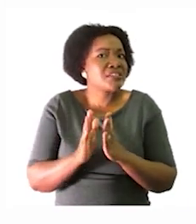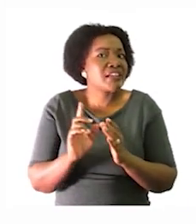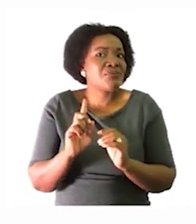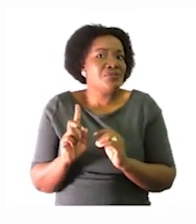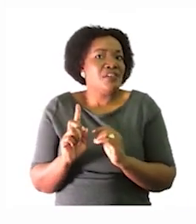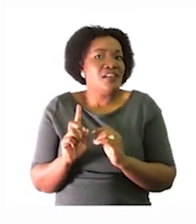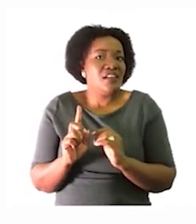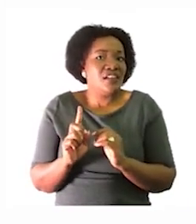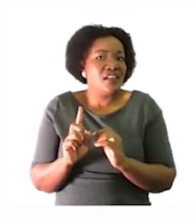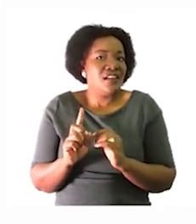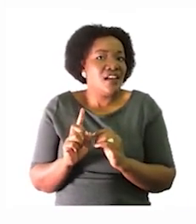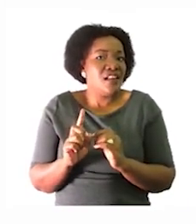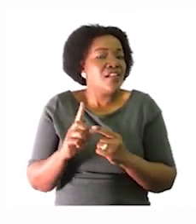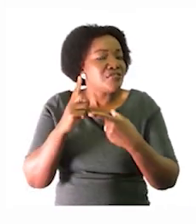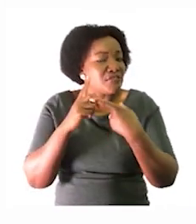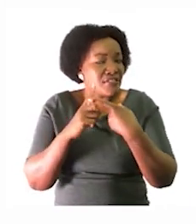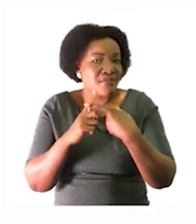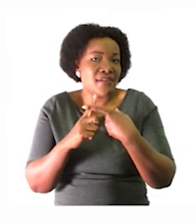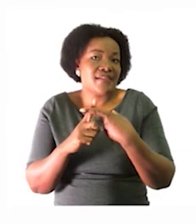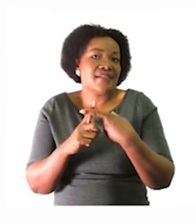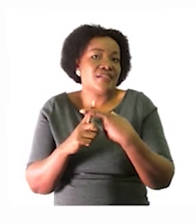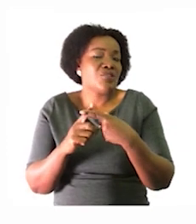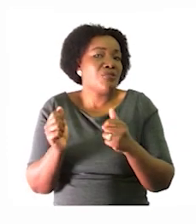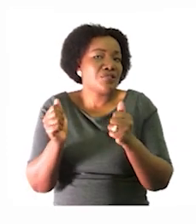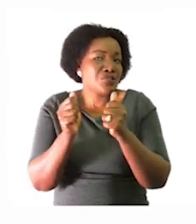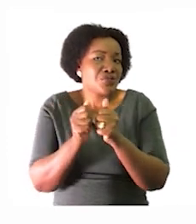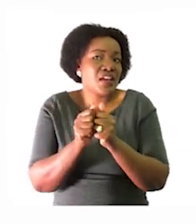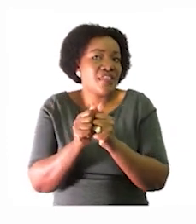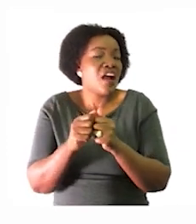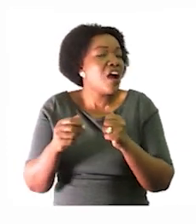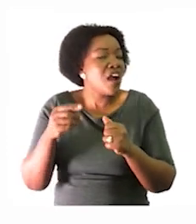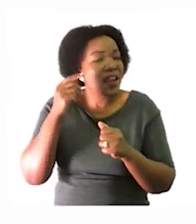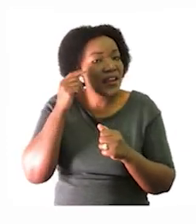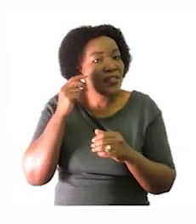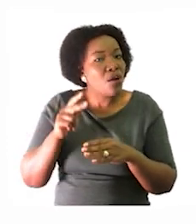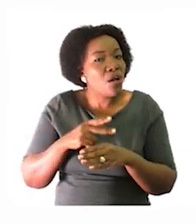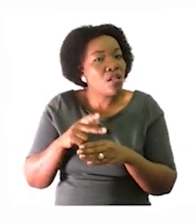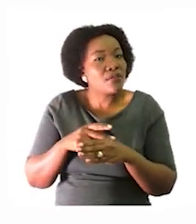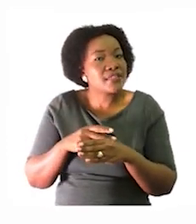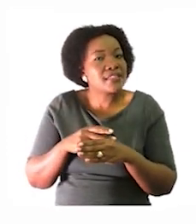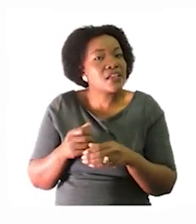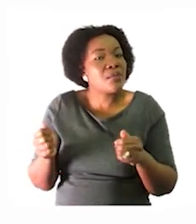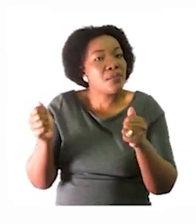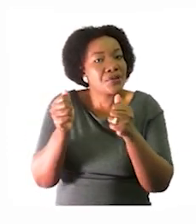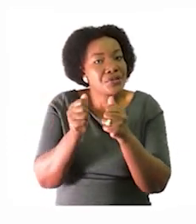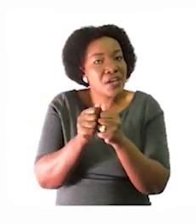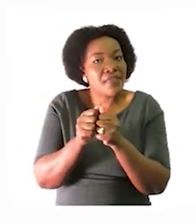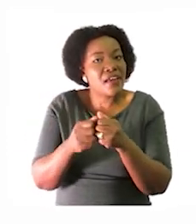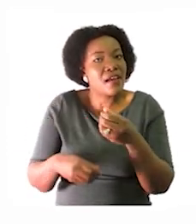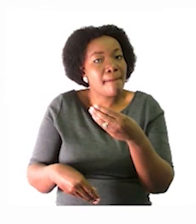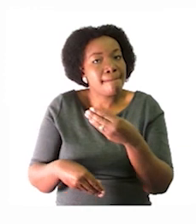there. That is correct. Whenever we are dealing with together, we have to put the money together to